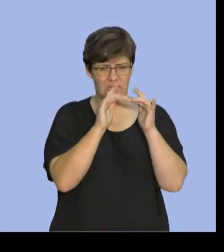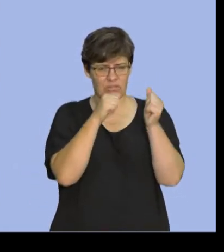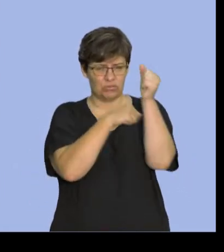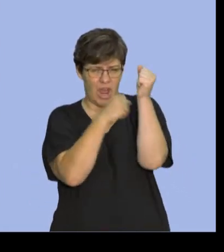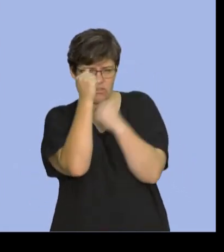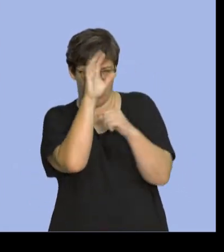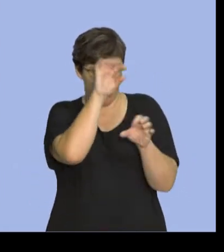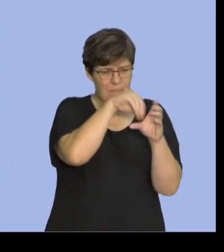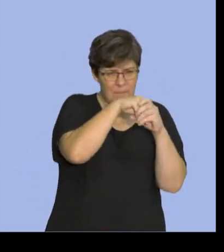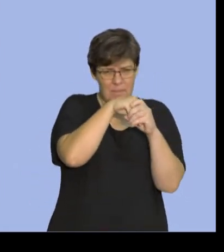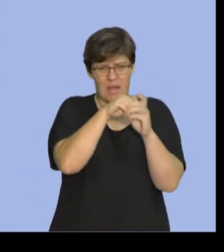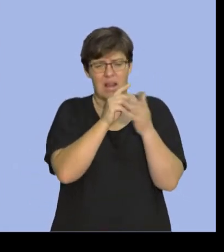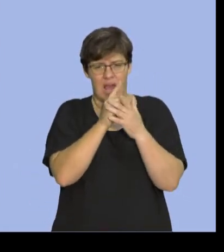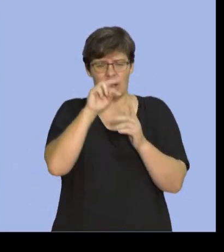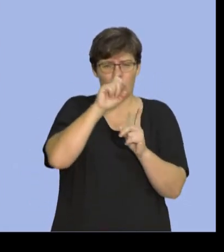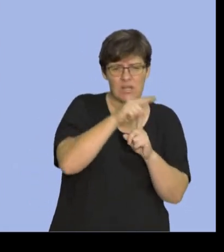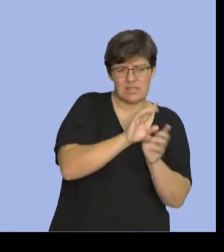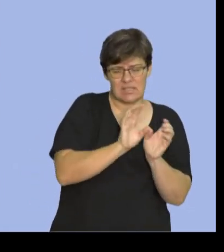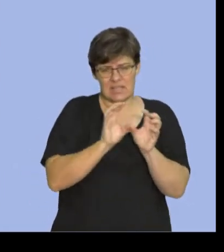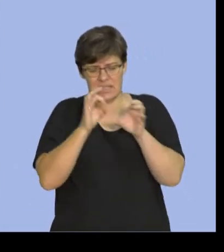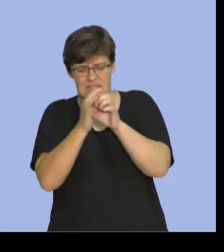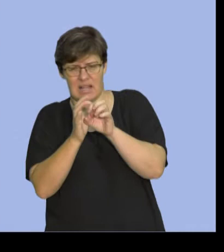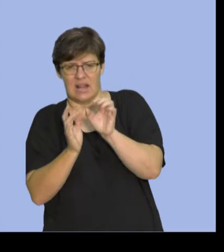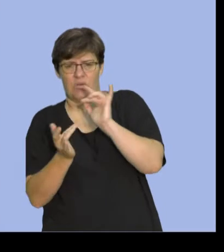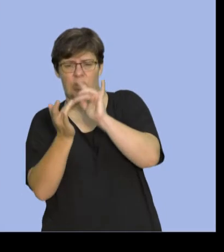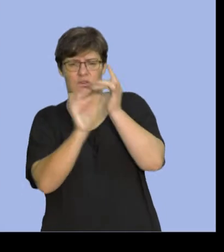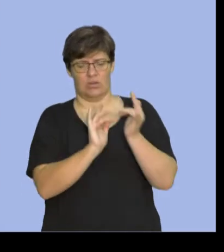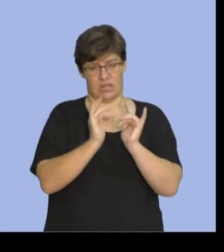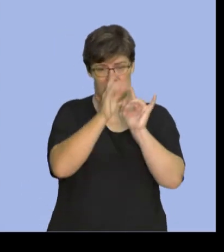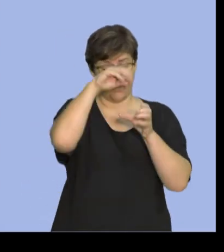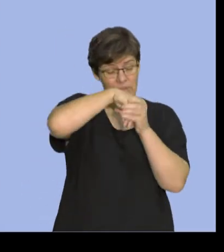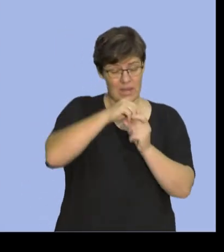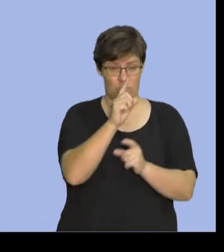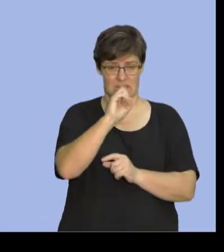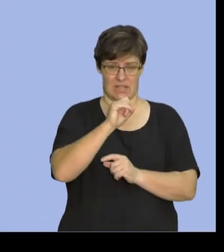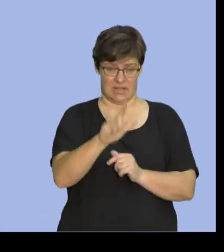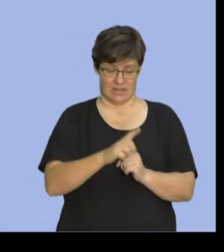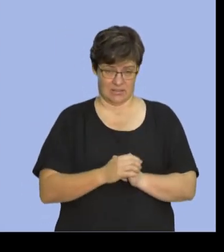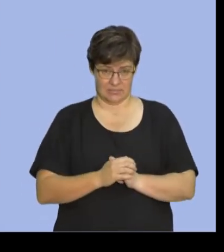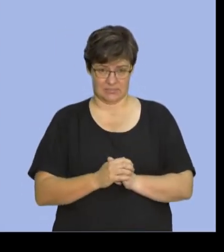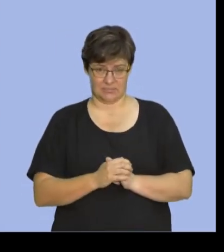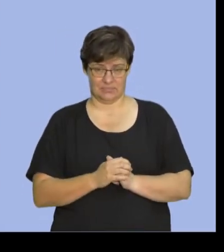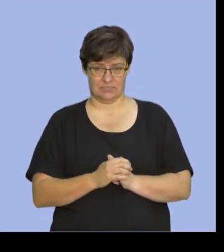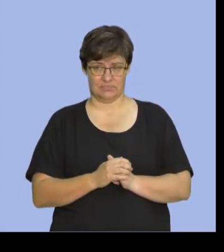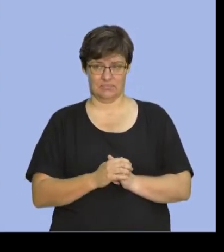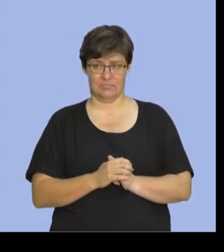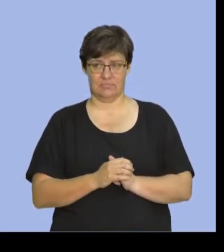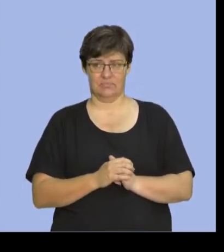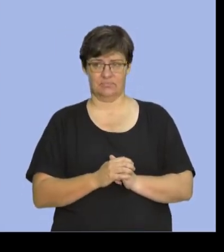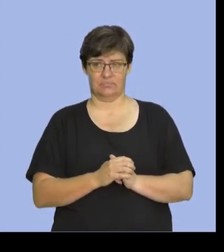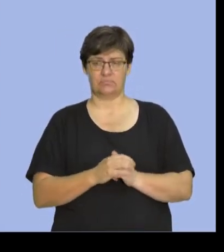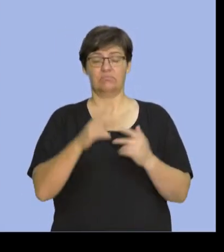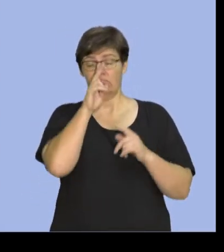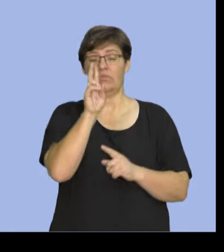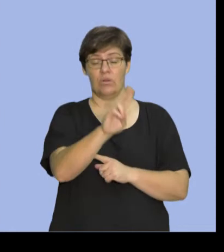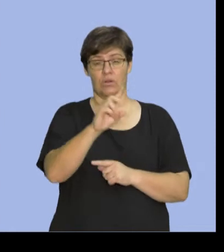that connect the nucleus to the rest of the cell. Within the cell, the endoplasmic reticulum. We also